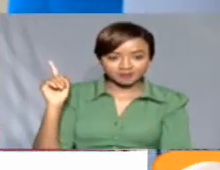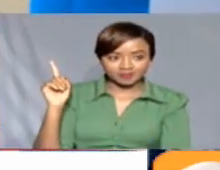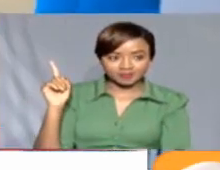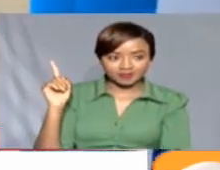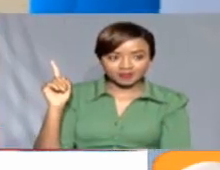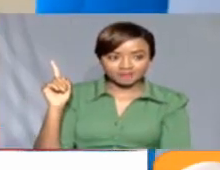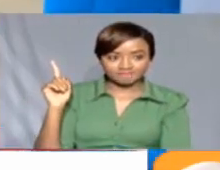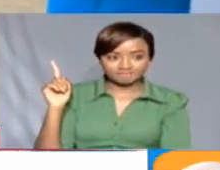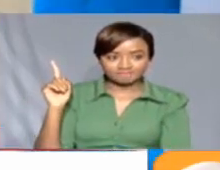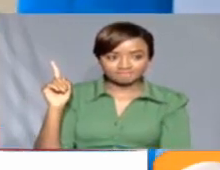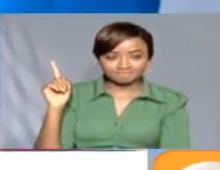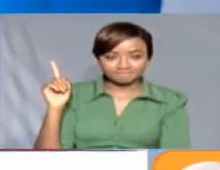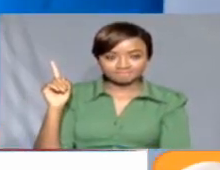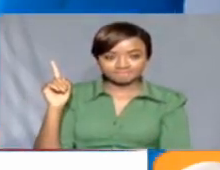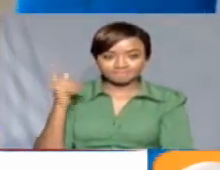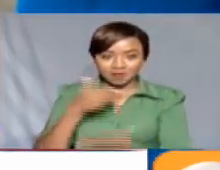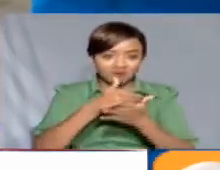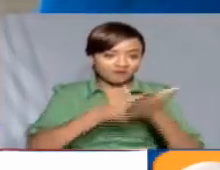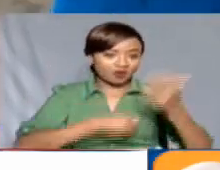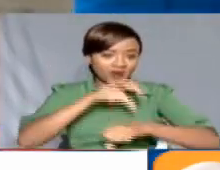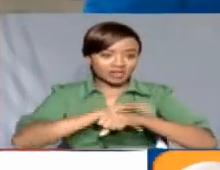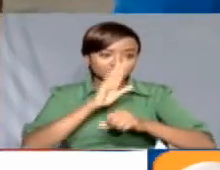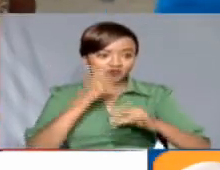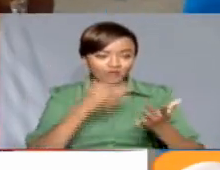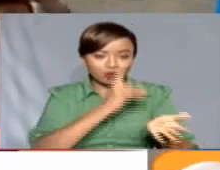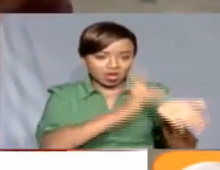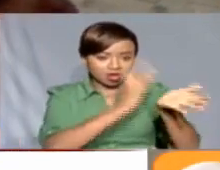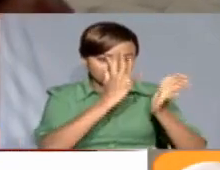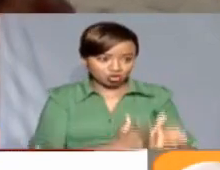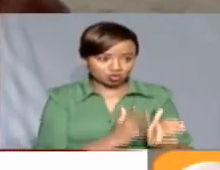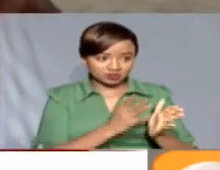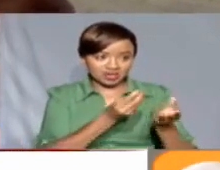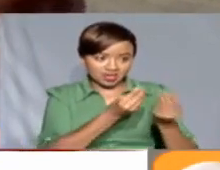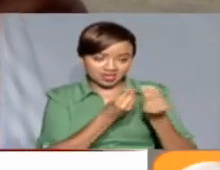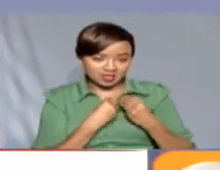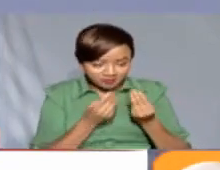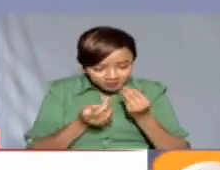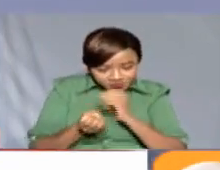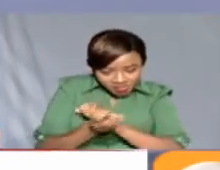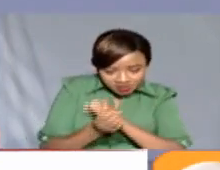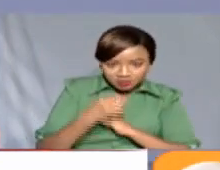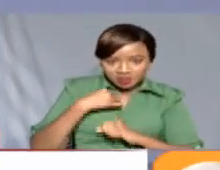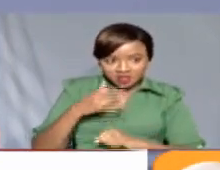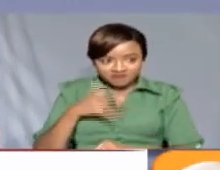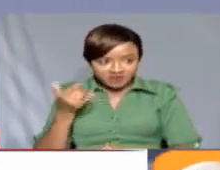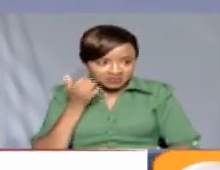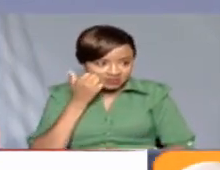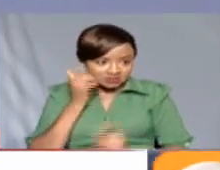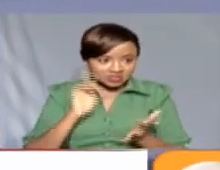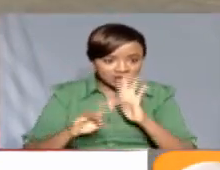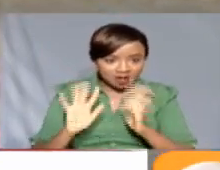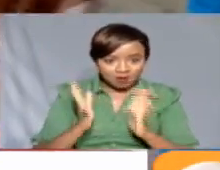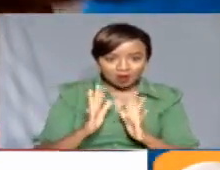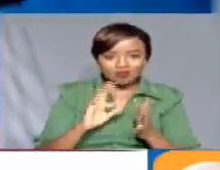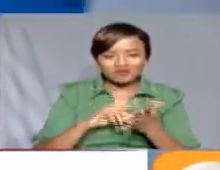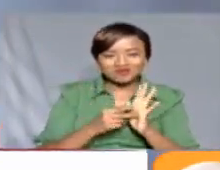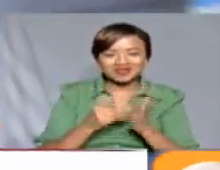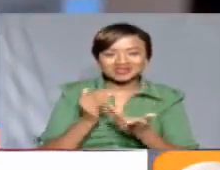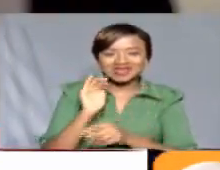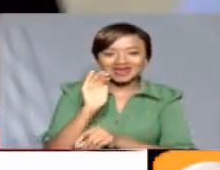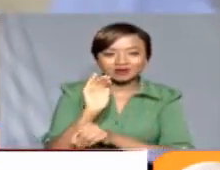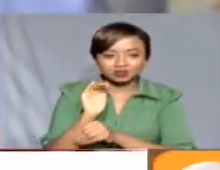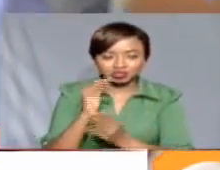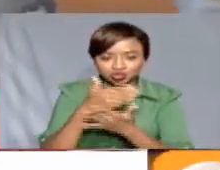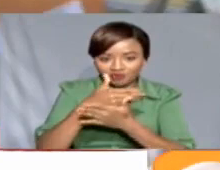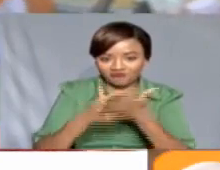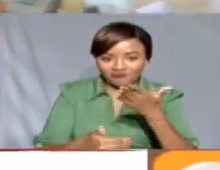form. This is what he is given by the doctor, which then talks about the symptoms and is basically a requisition form. He has